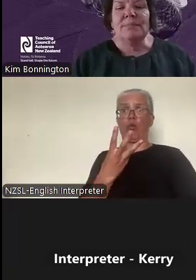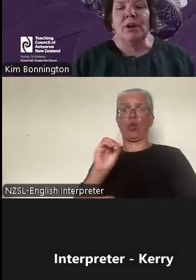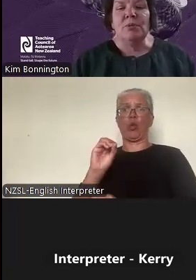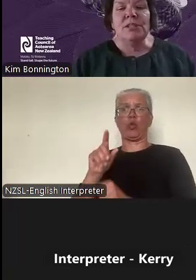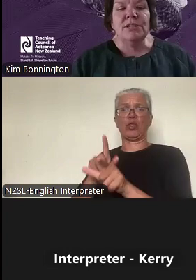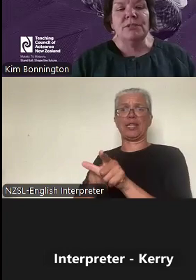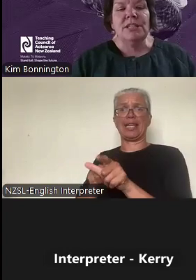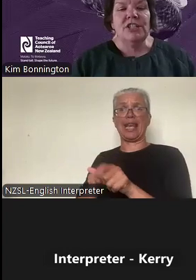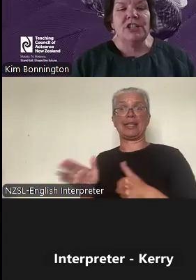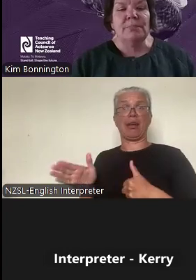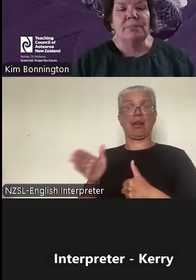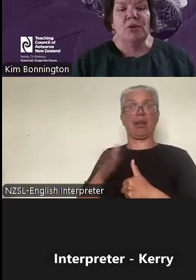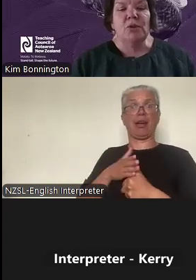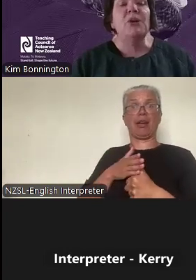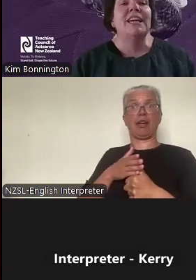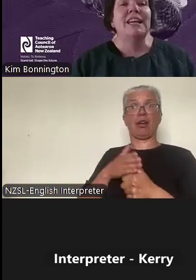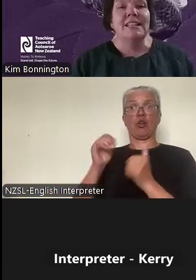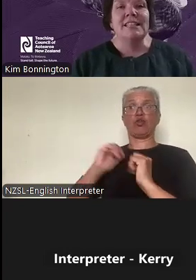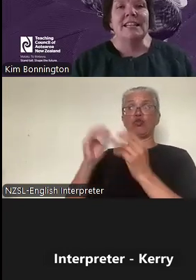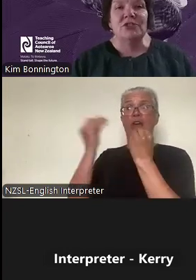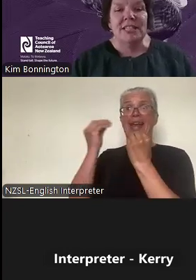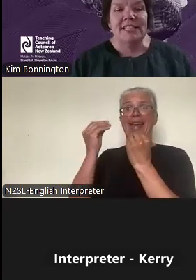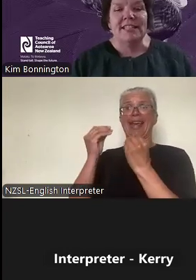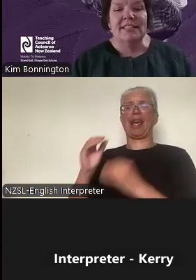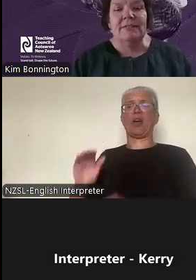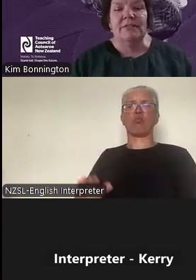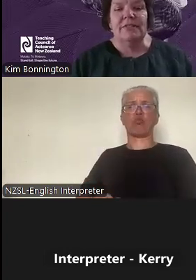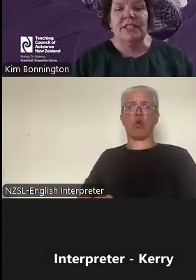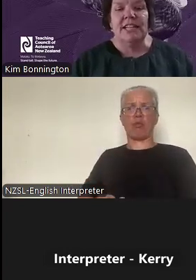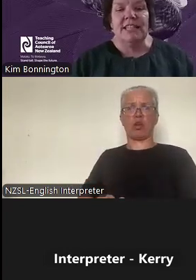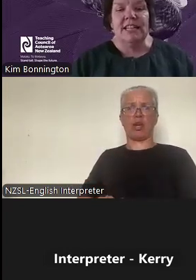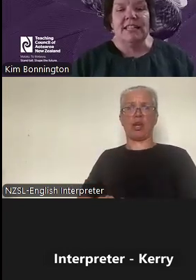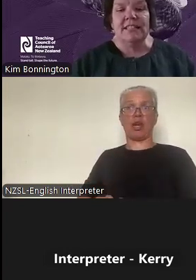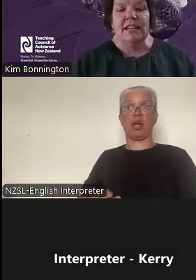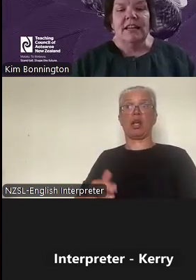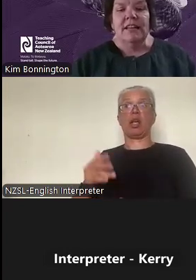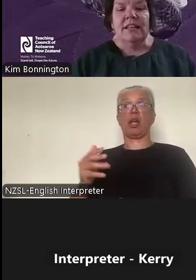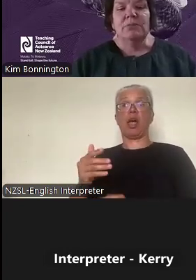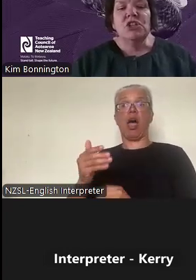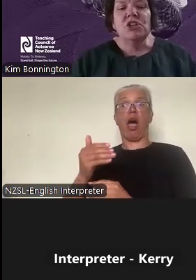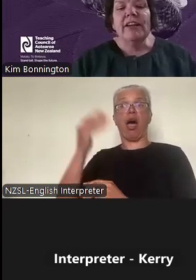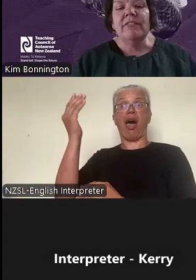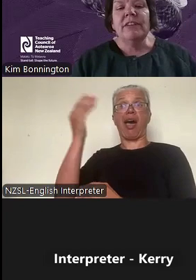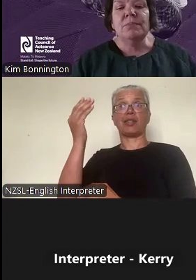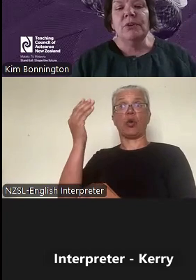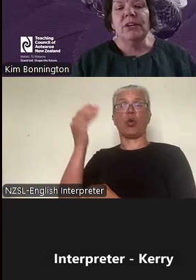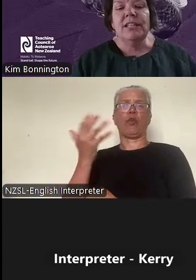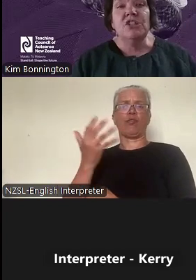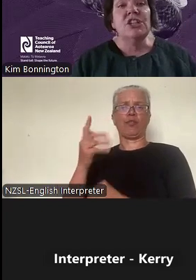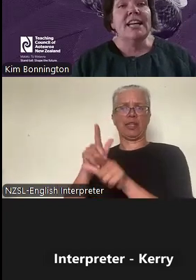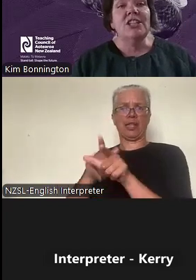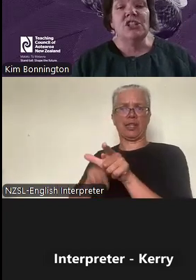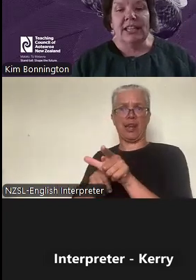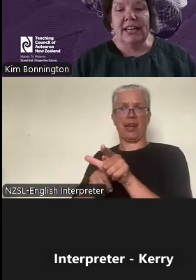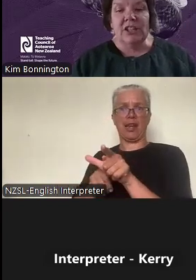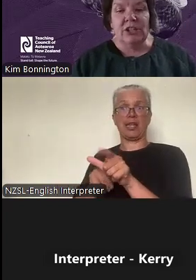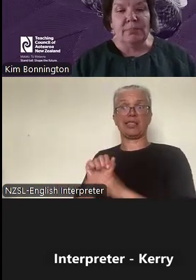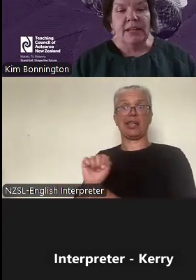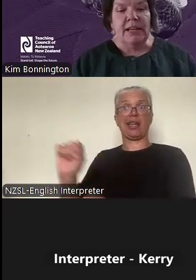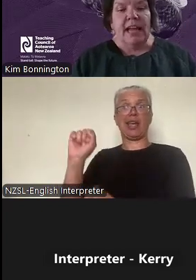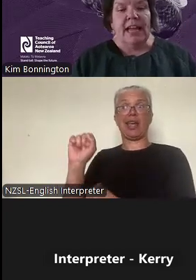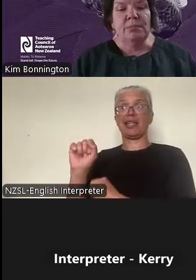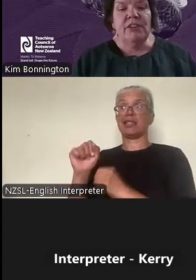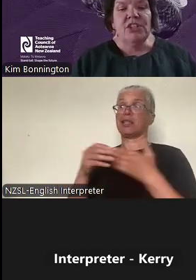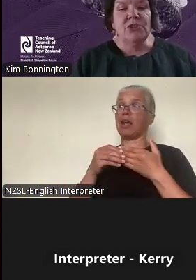trained as a primary school teacher before working in the secondary sector for 15 years. The majority of his work is in change